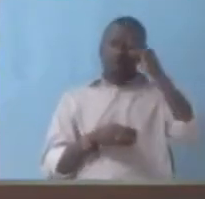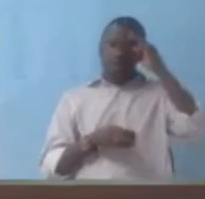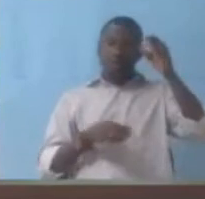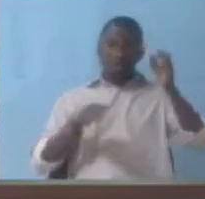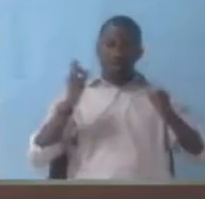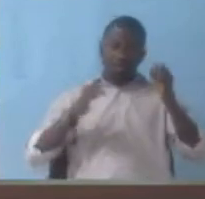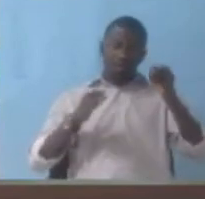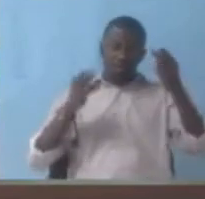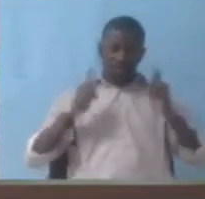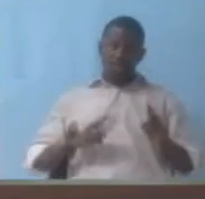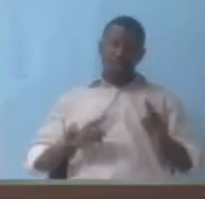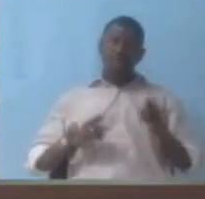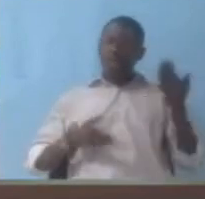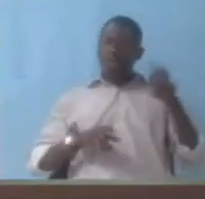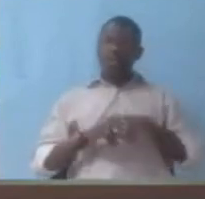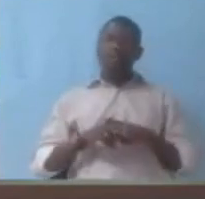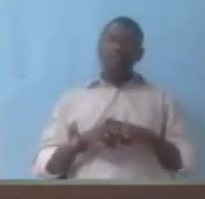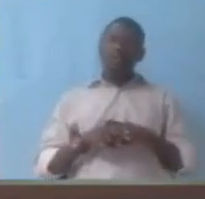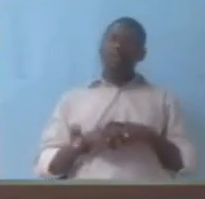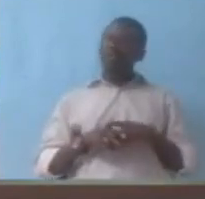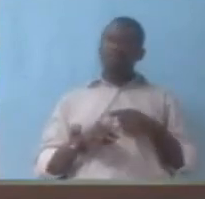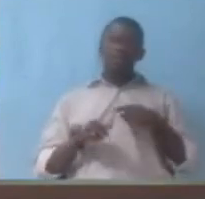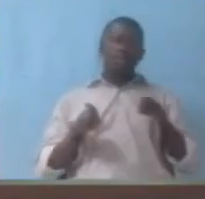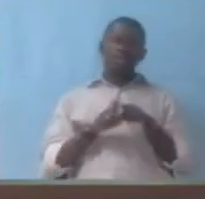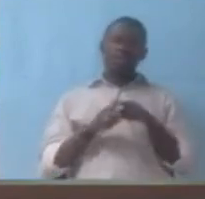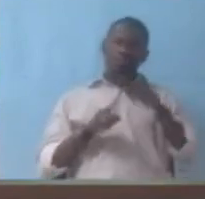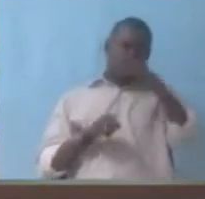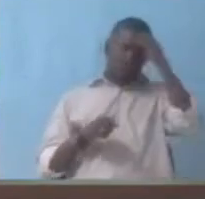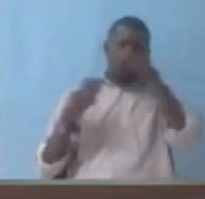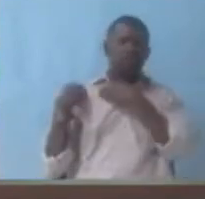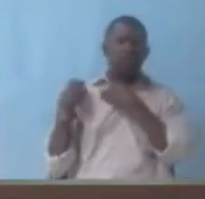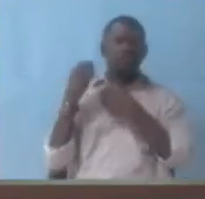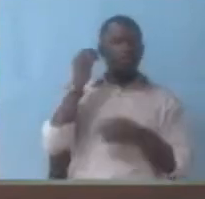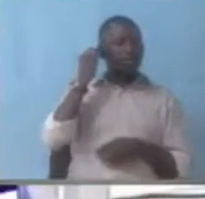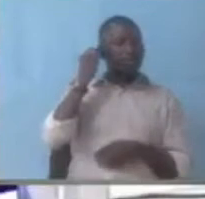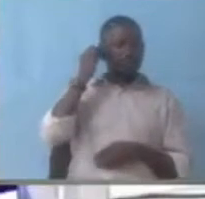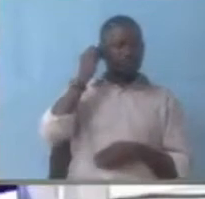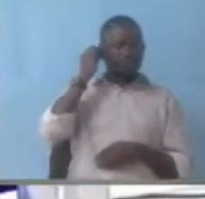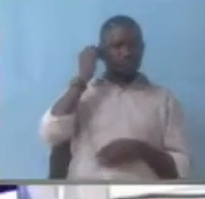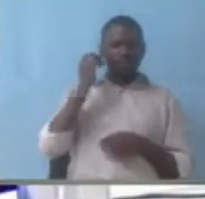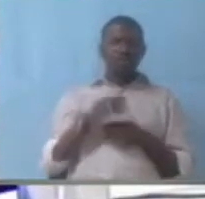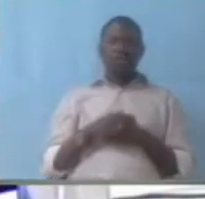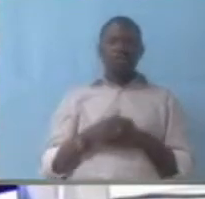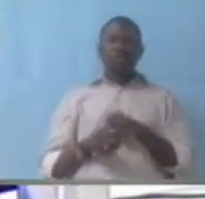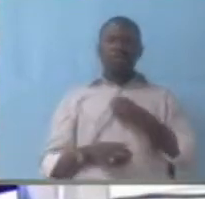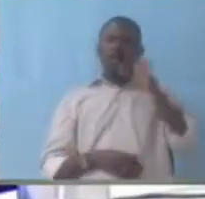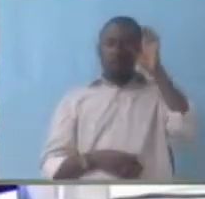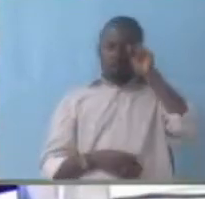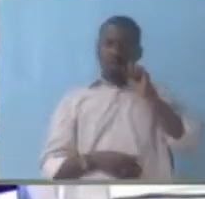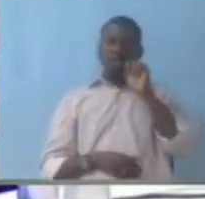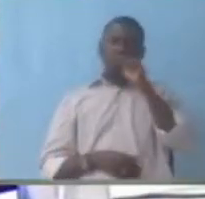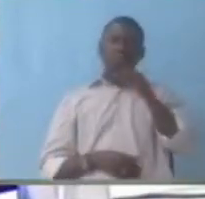attorney general makamo ani ofanan na sartolu ni tarambulo tata nyolale. And I understand your point about not